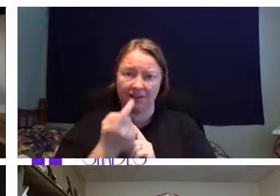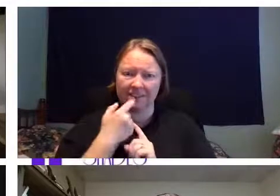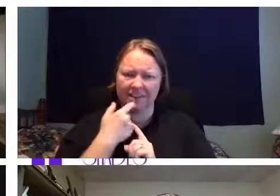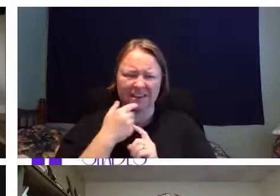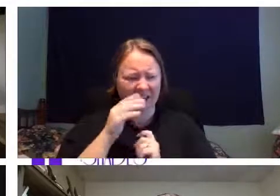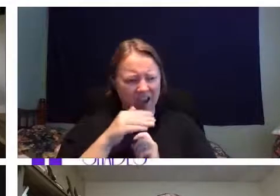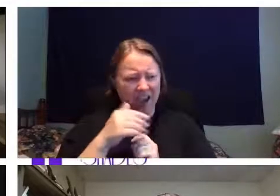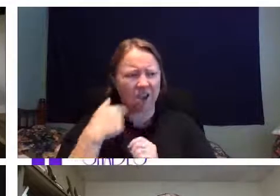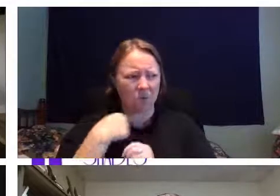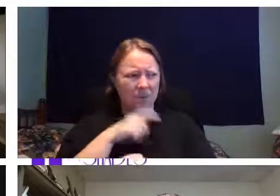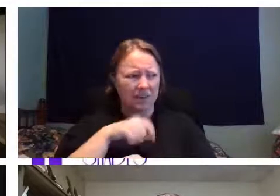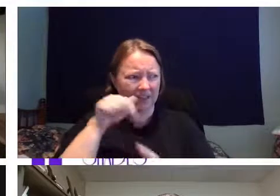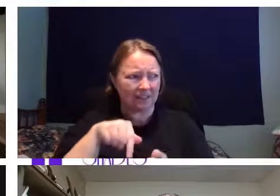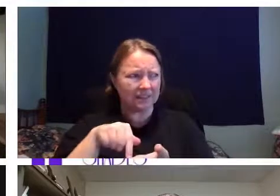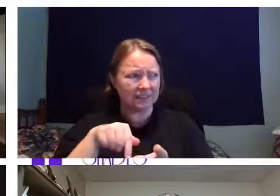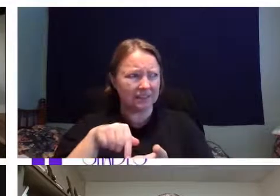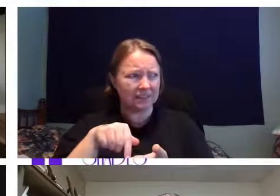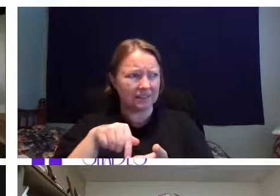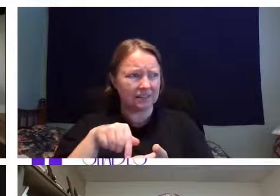is what's needed, we've been,